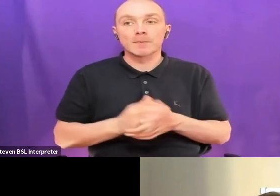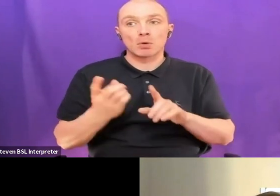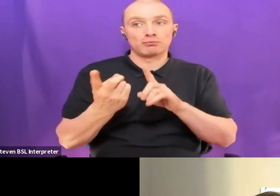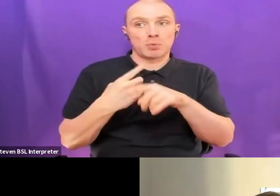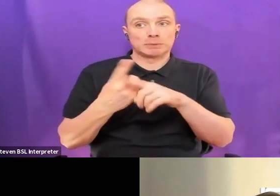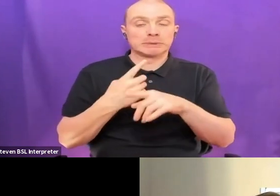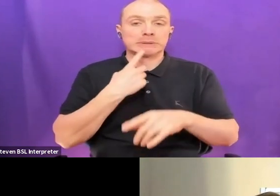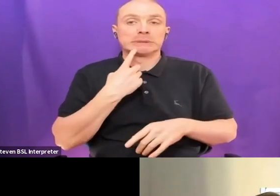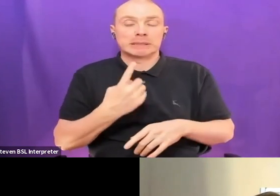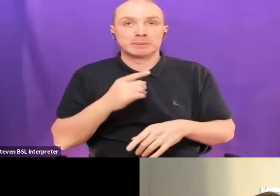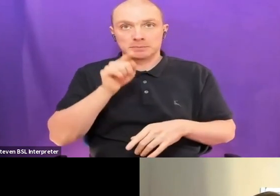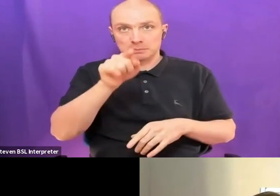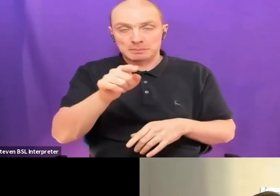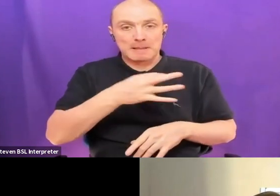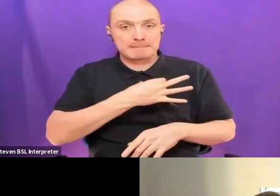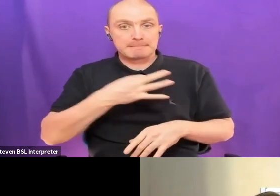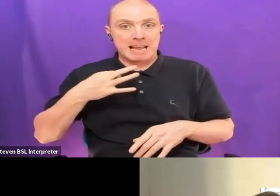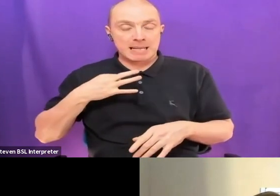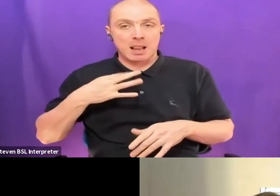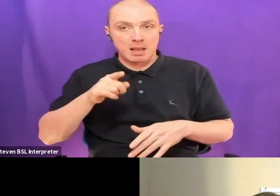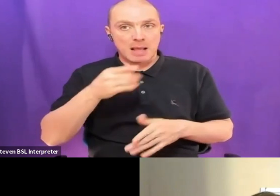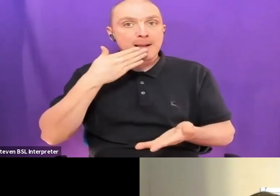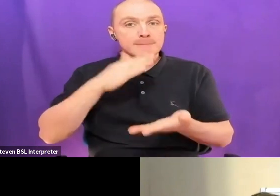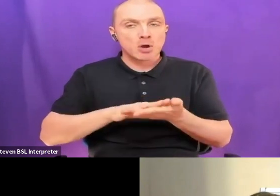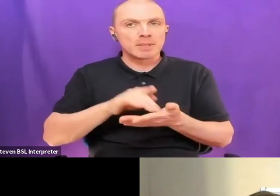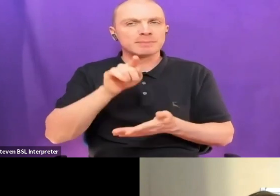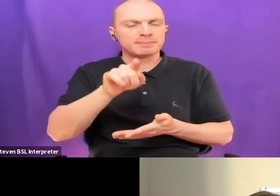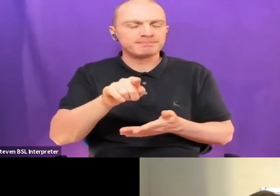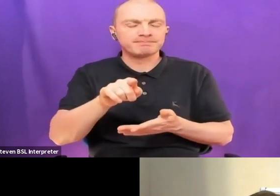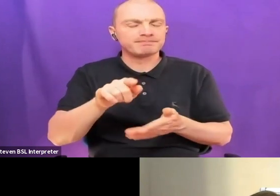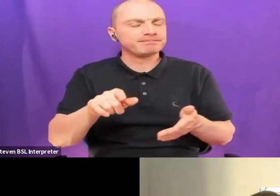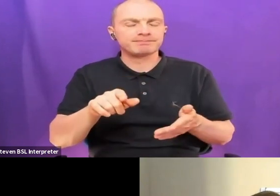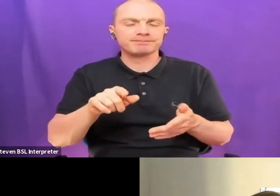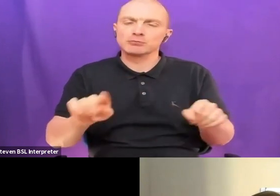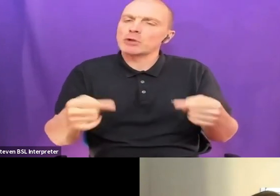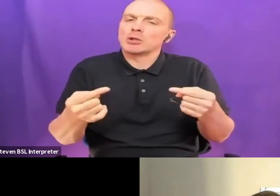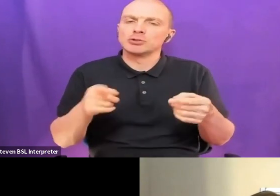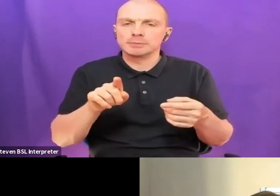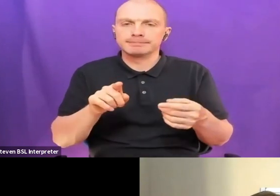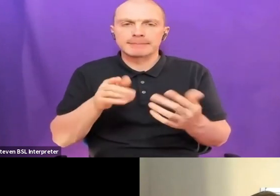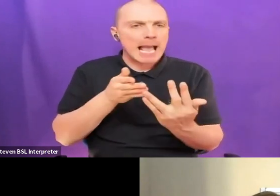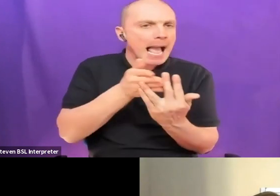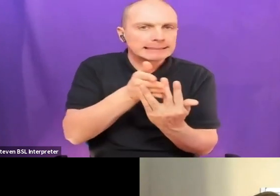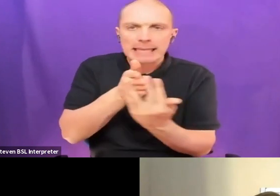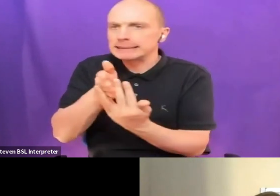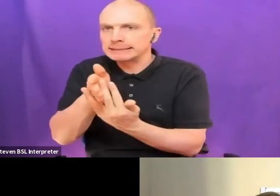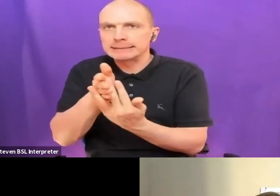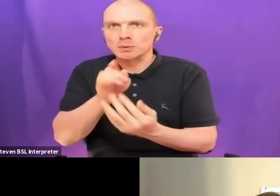travel to medical appointments, which can be challenging by the accessibility of the route to the bus stop and the frequency of the services.